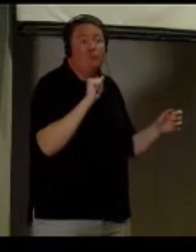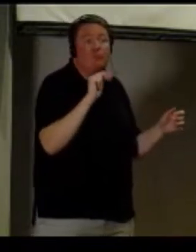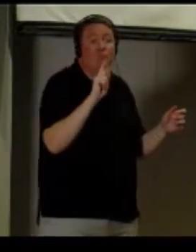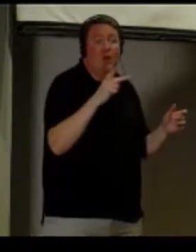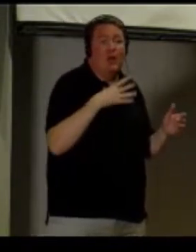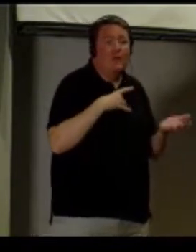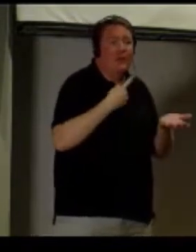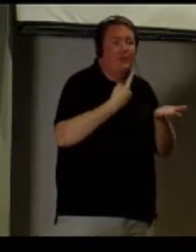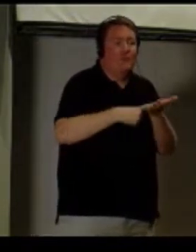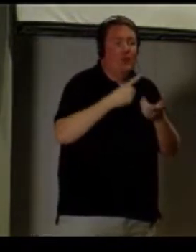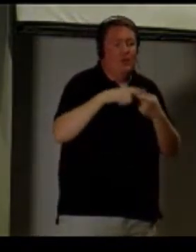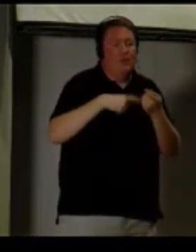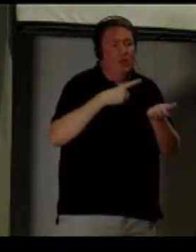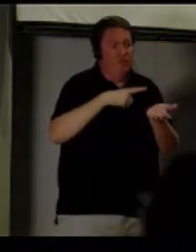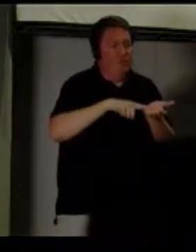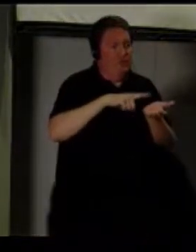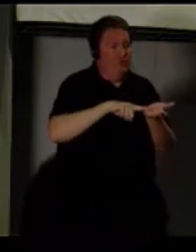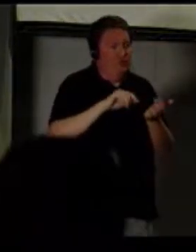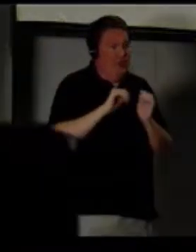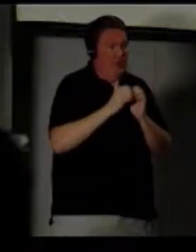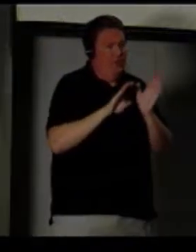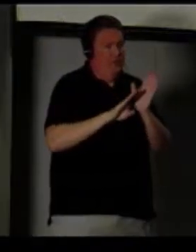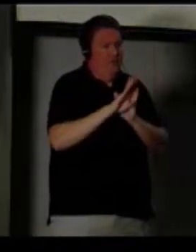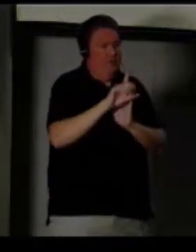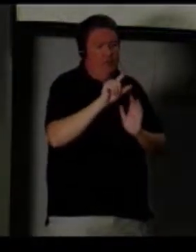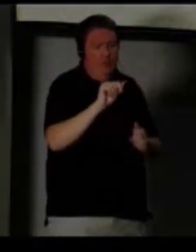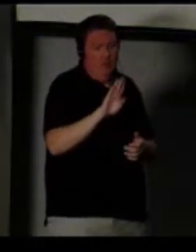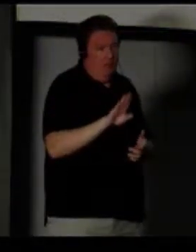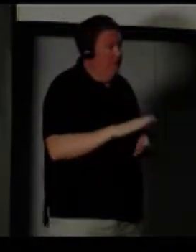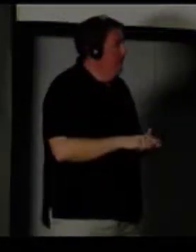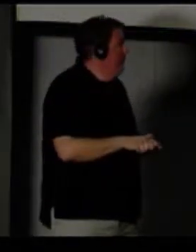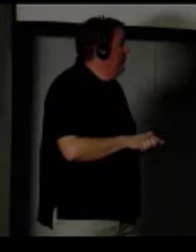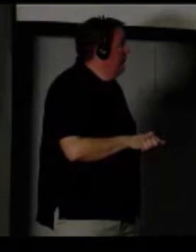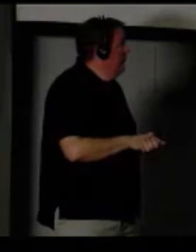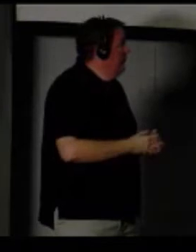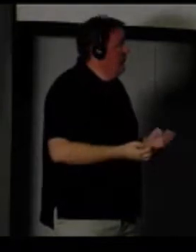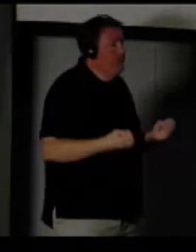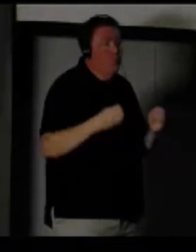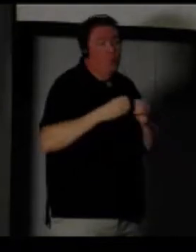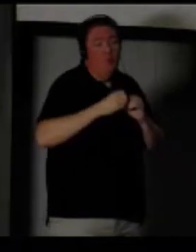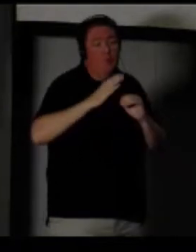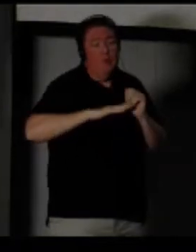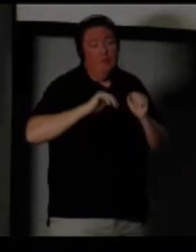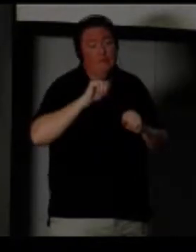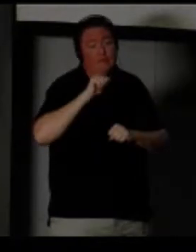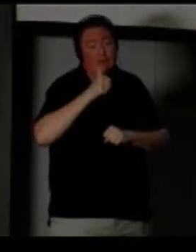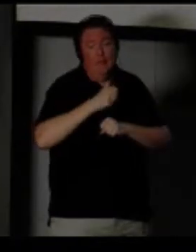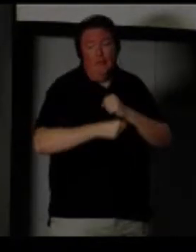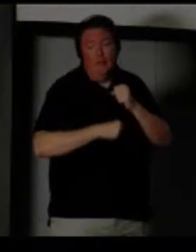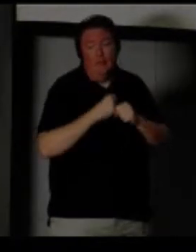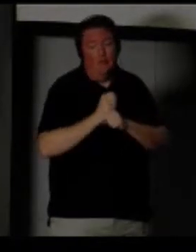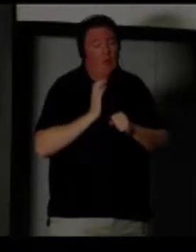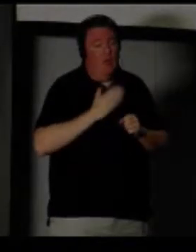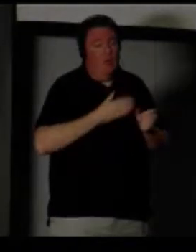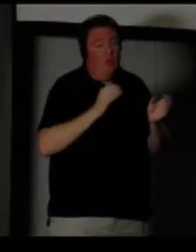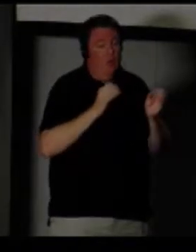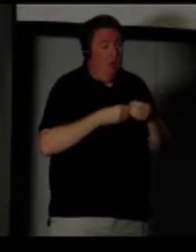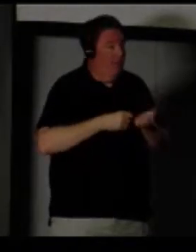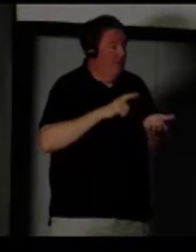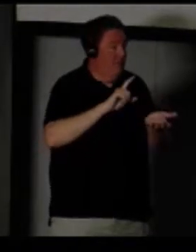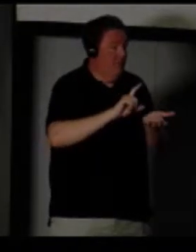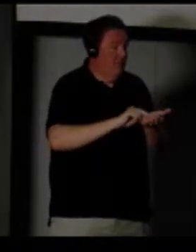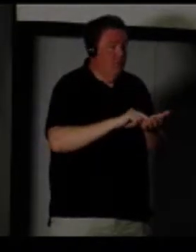of research in developing this lab. For over 10 years, our office published a publication called Smithsonian